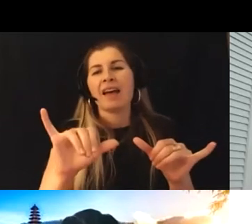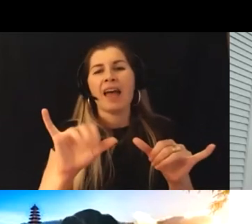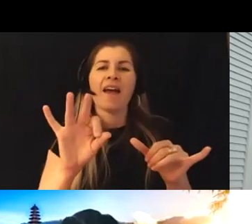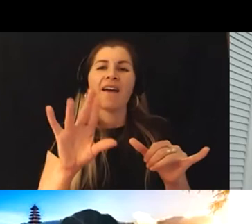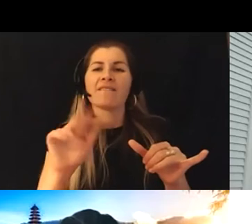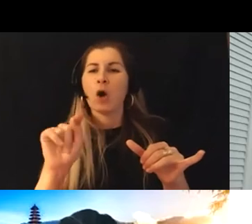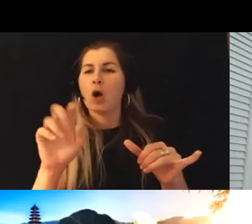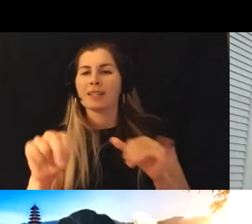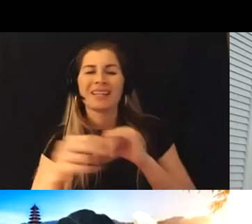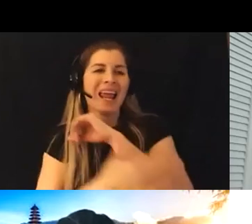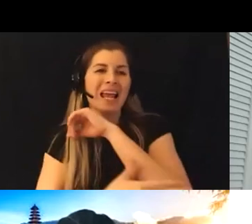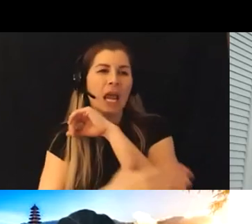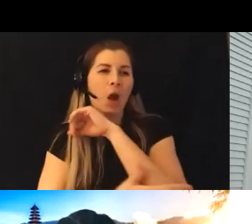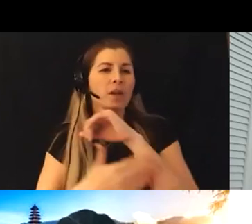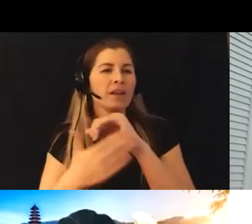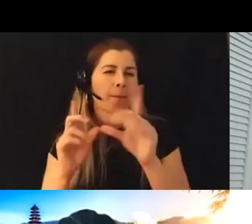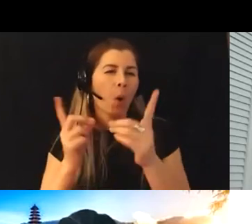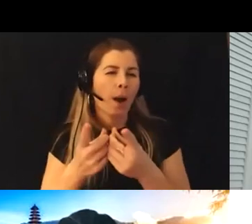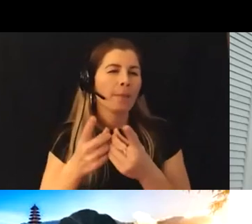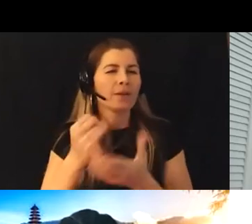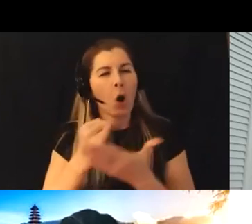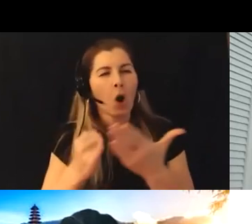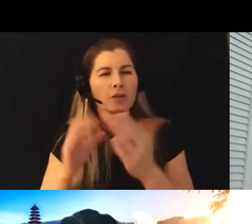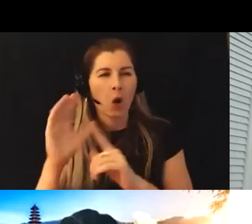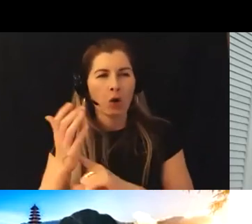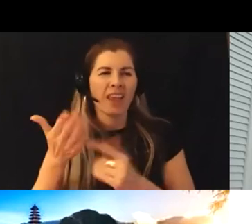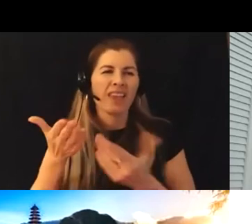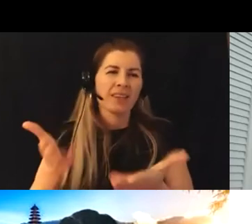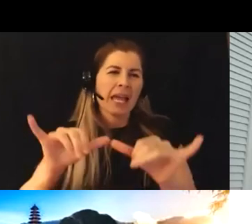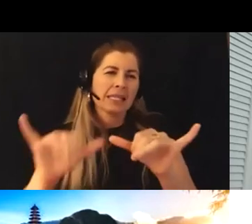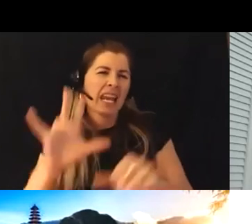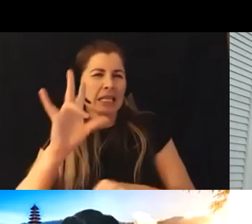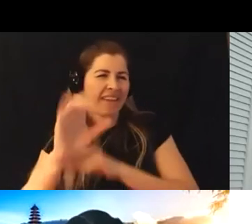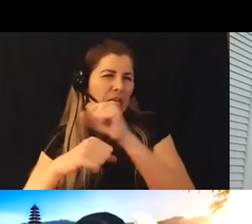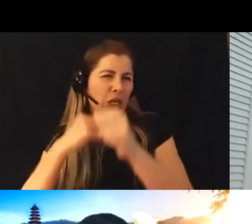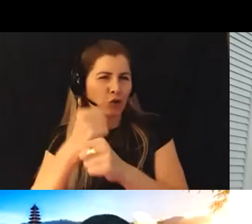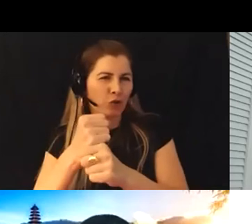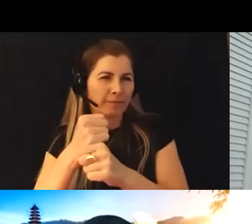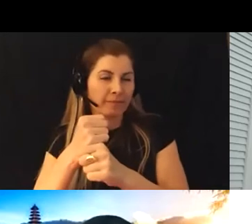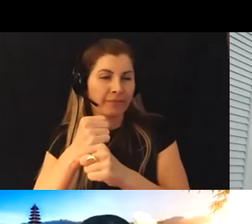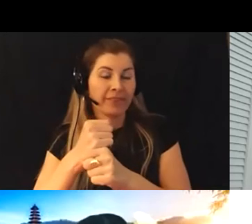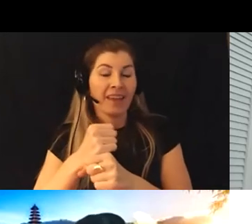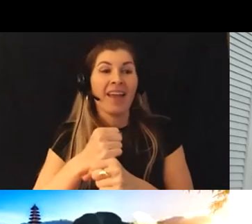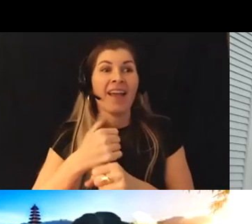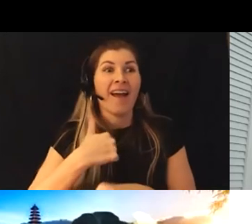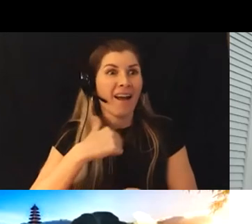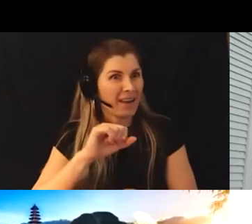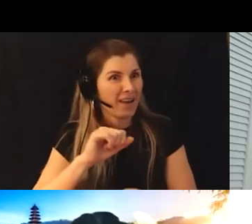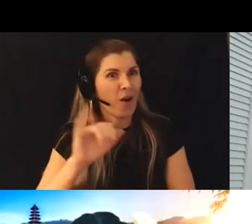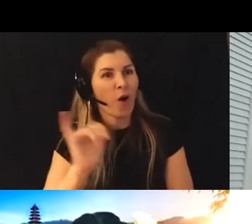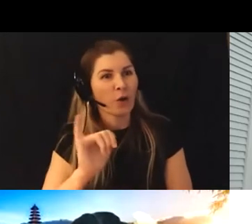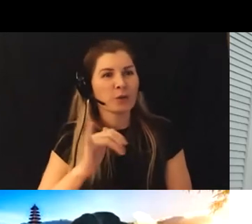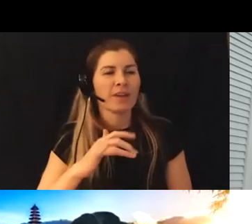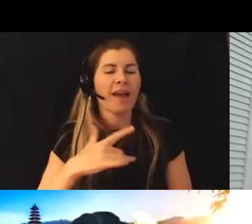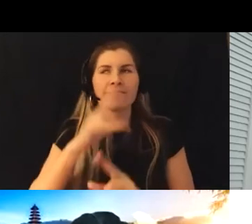County Department of Arts and Culture for about 7 years, where I actually had the honor and privilege to work on